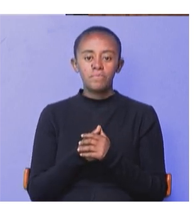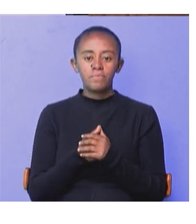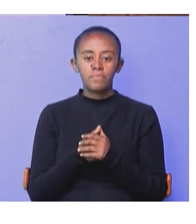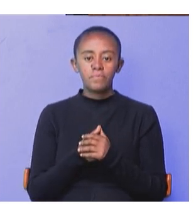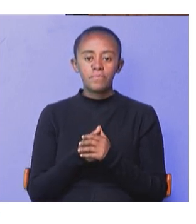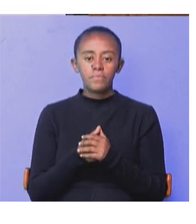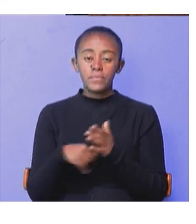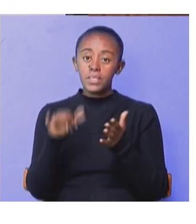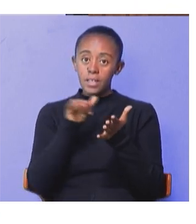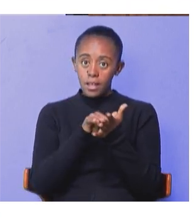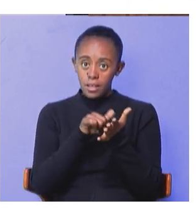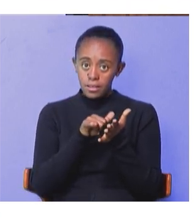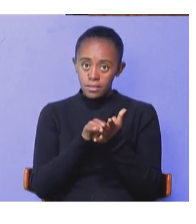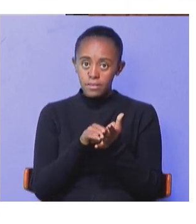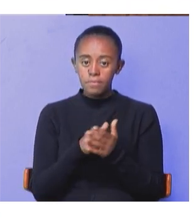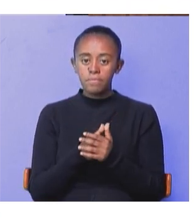that